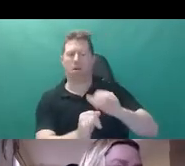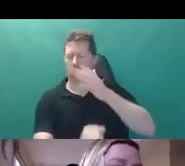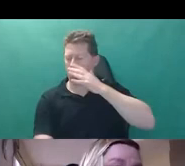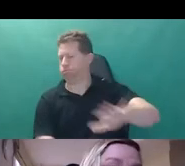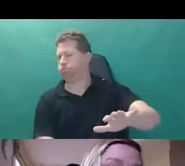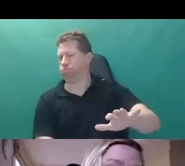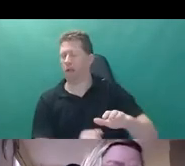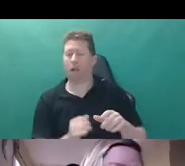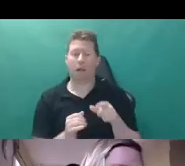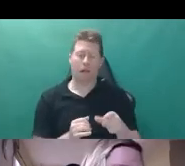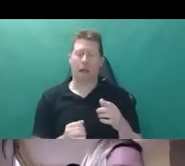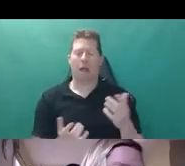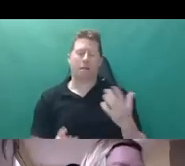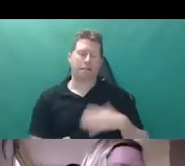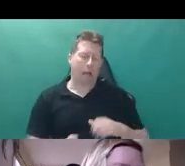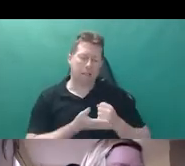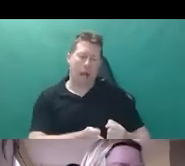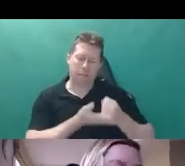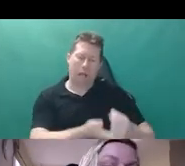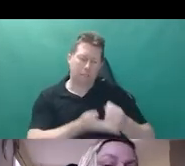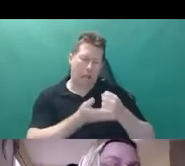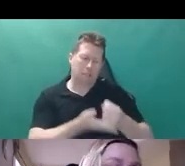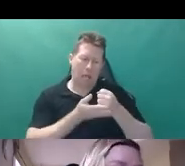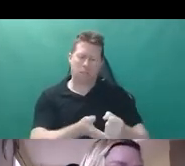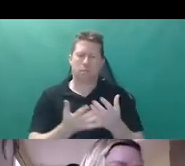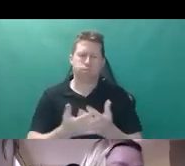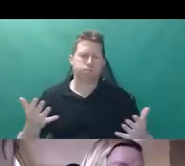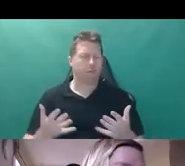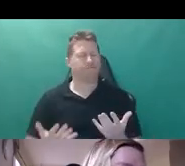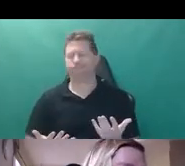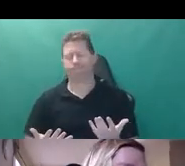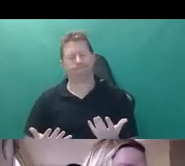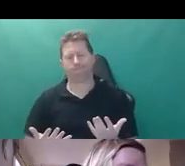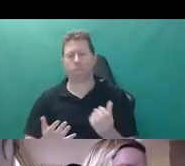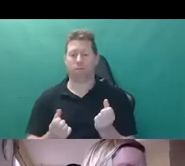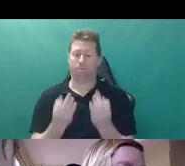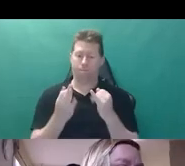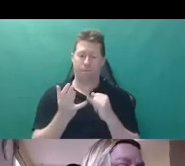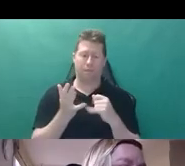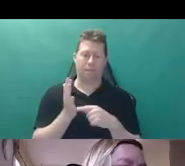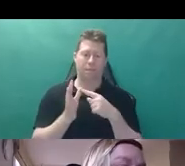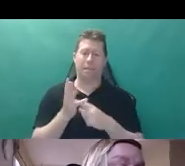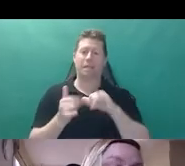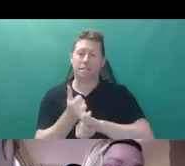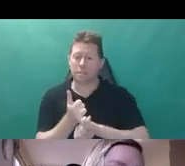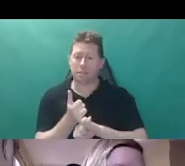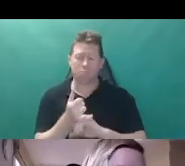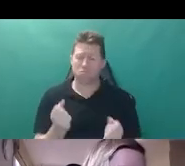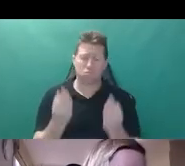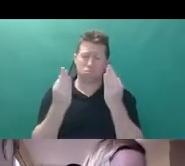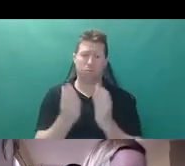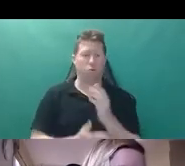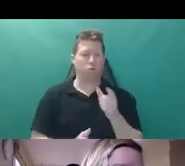viewed as dependent and as needing to be looked after. They had no status because people didn't feel they were contributing to the